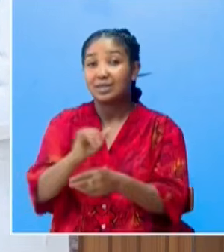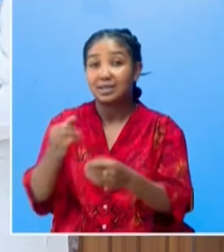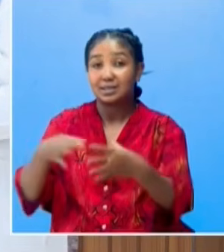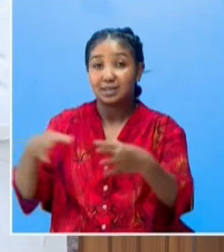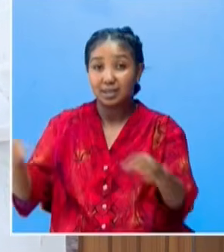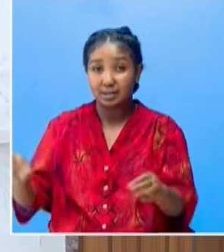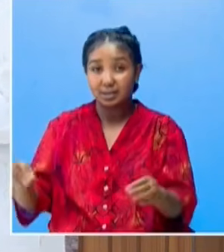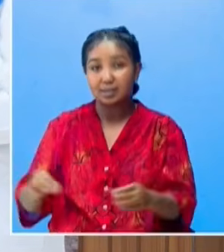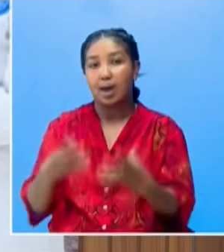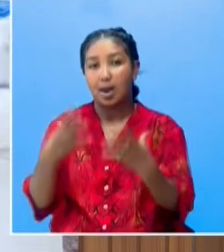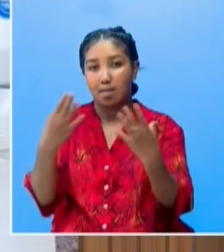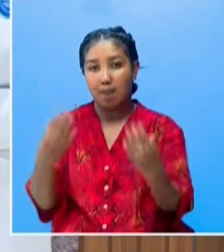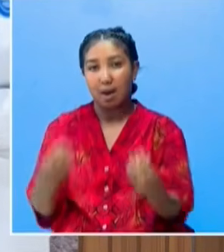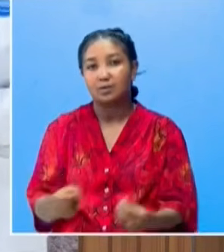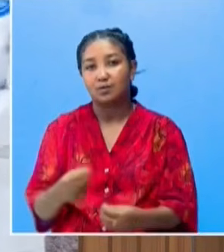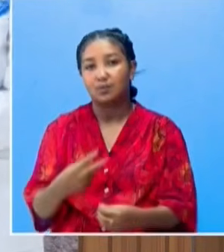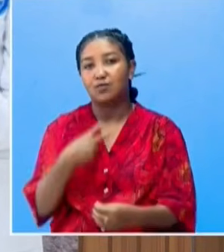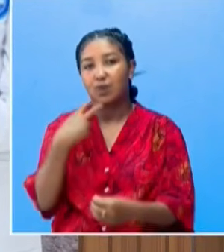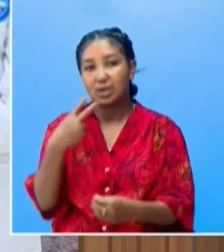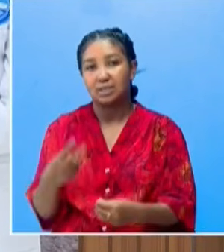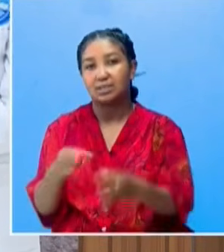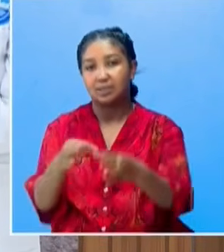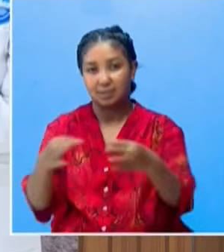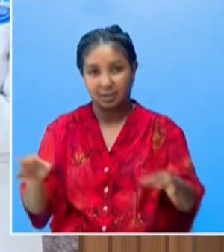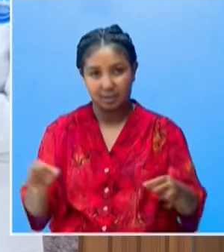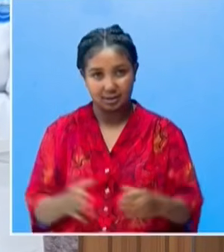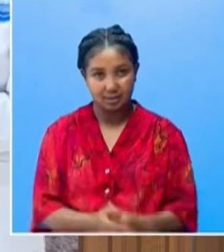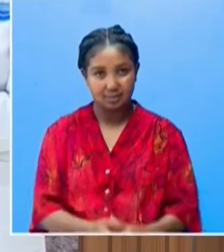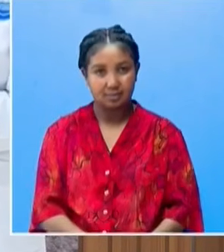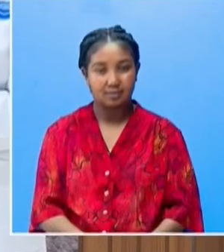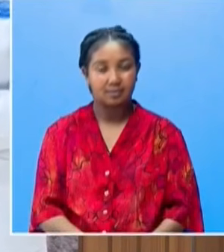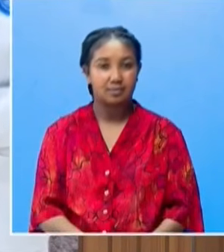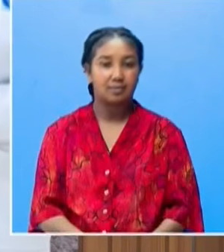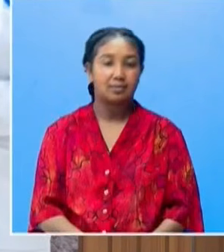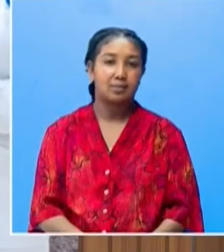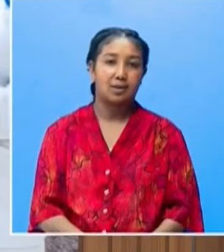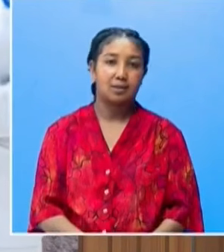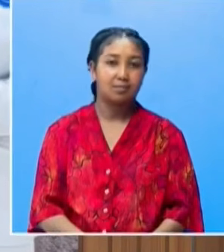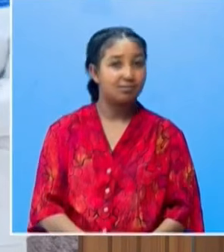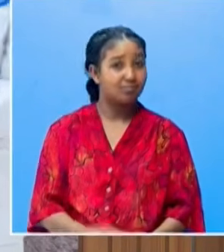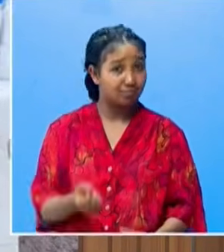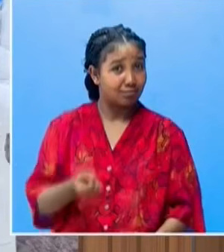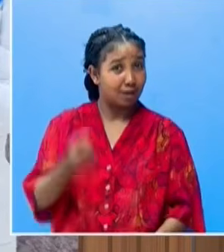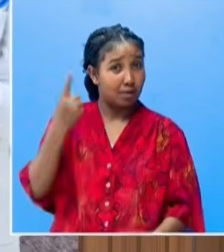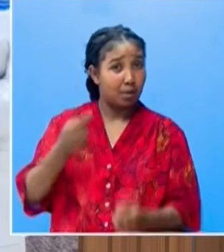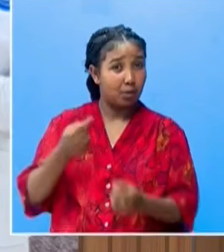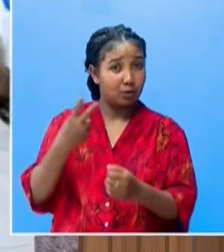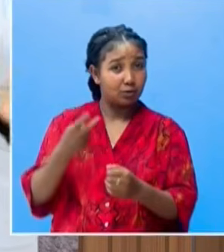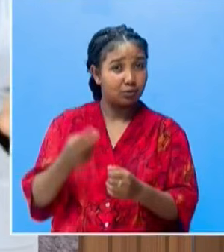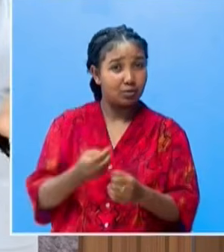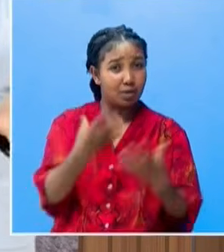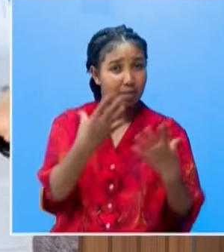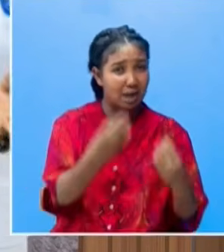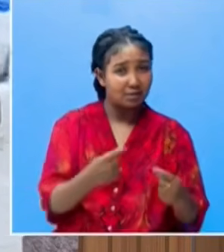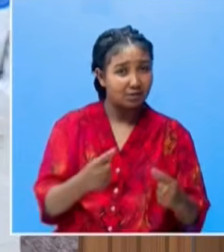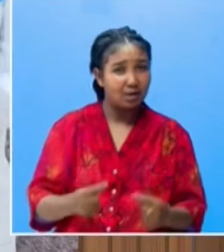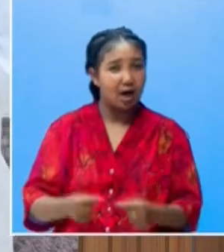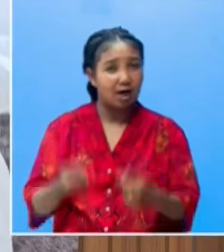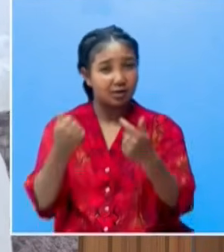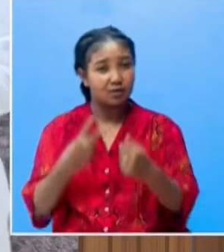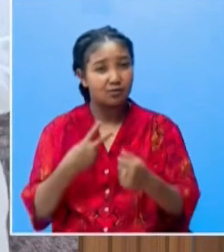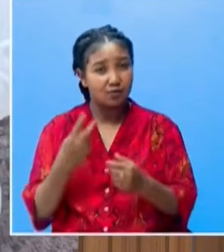what? Passive voice sentences. Have you got the difference between passive voice